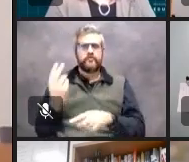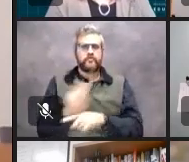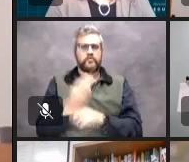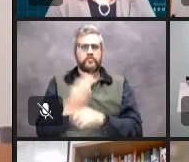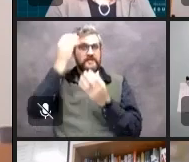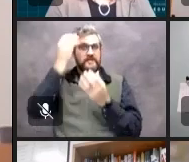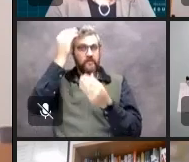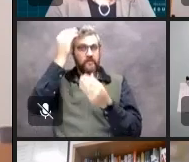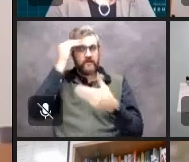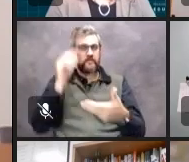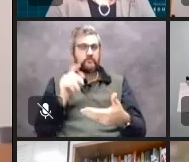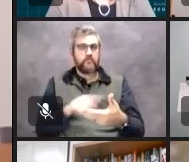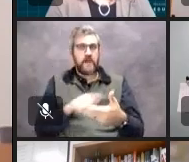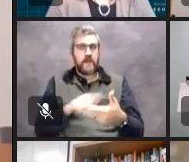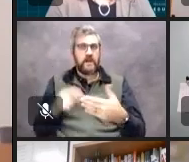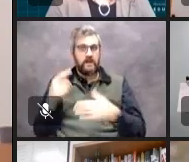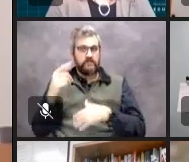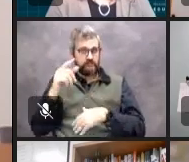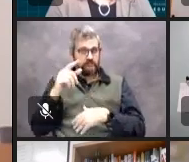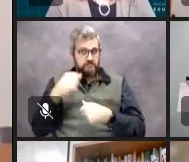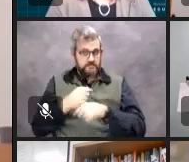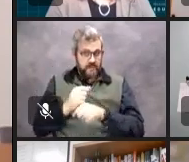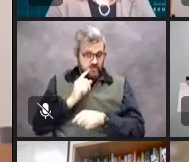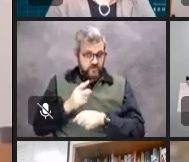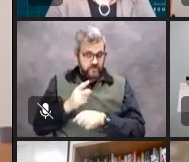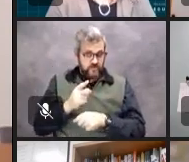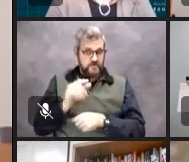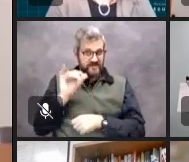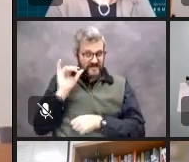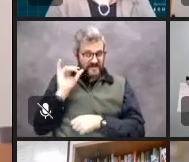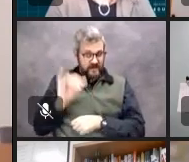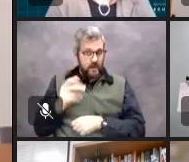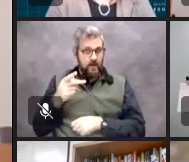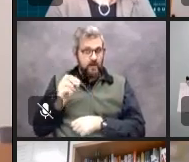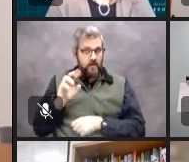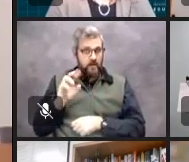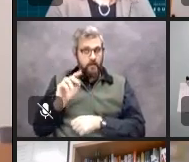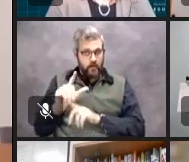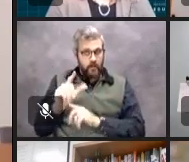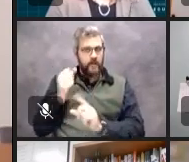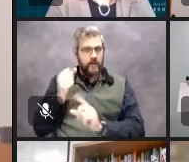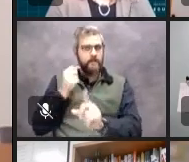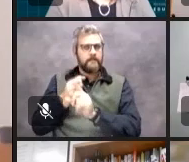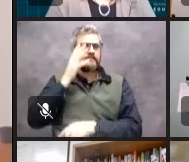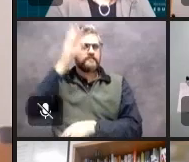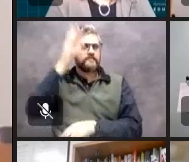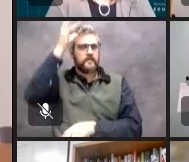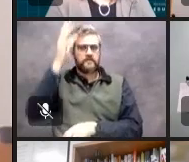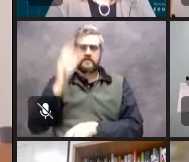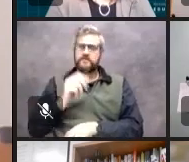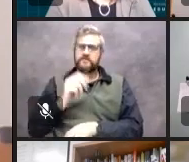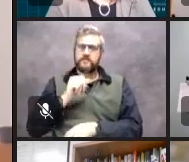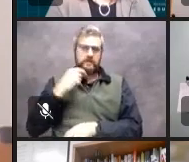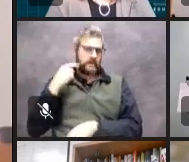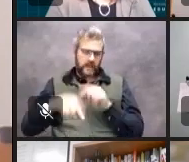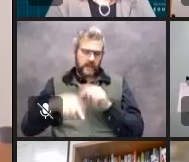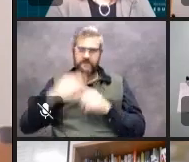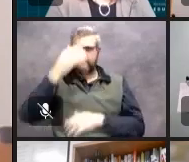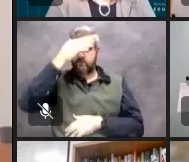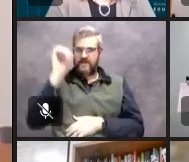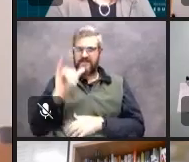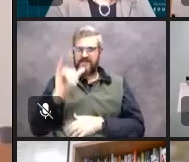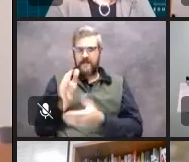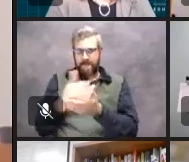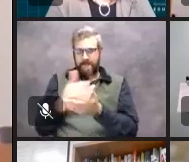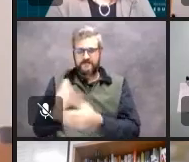to date, to be able to make that really impactful to parents. And we never want to forget that piece of our